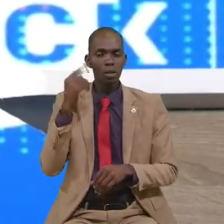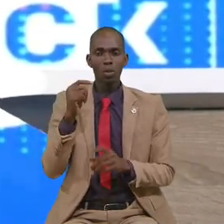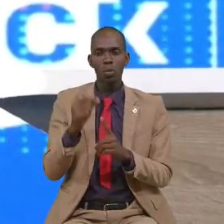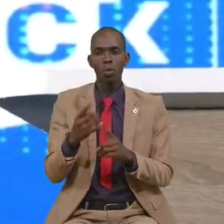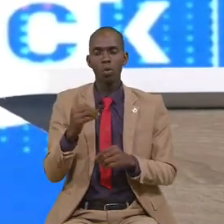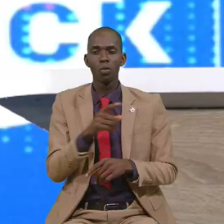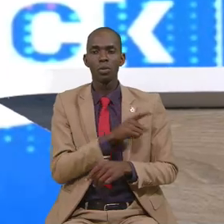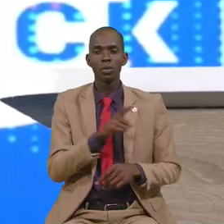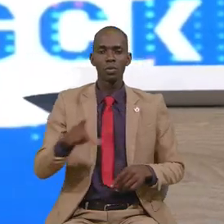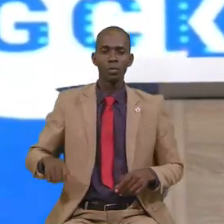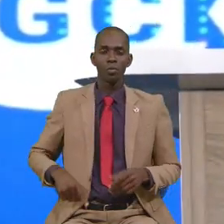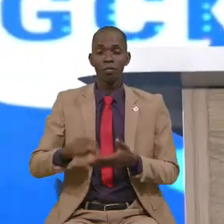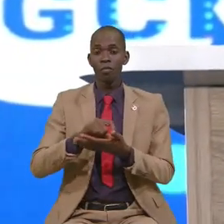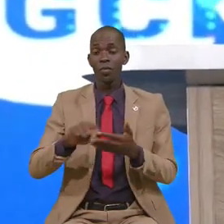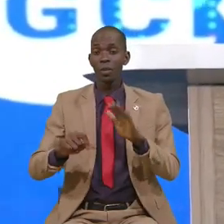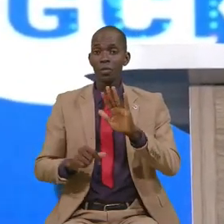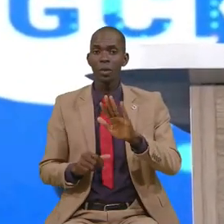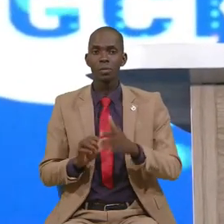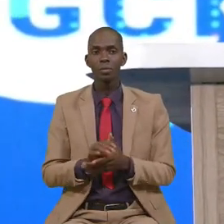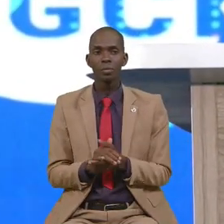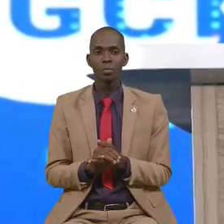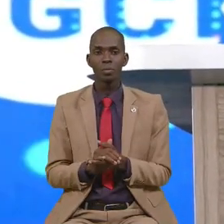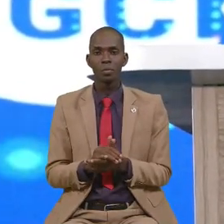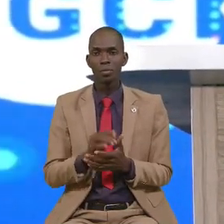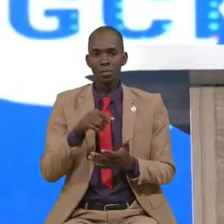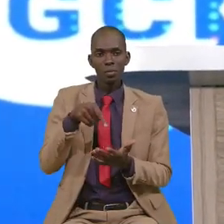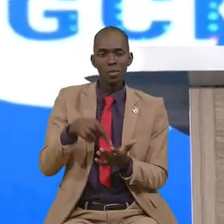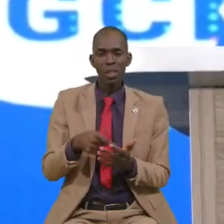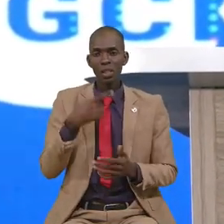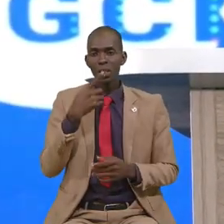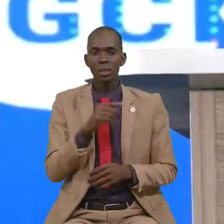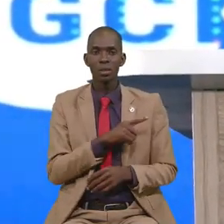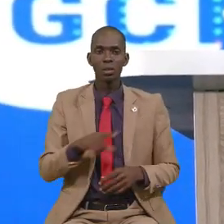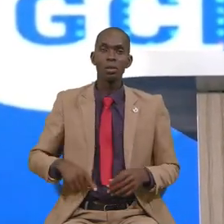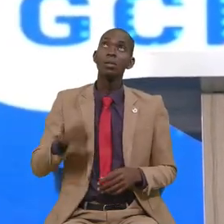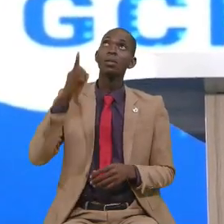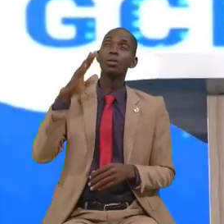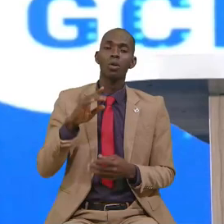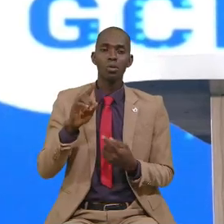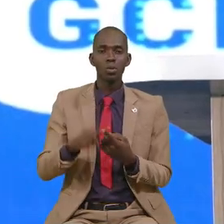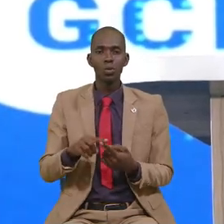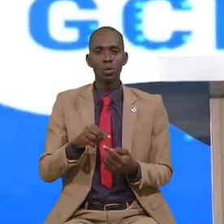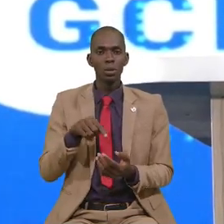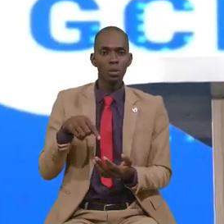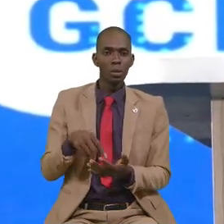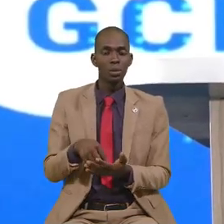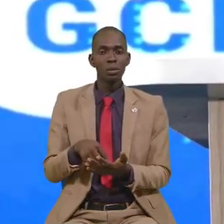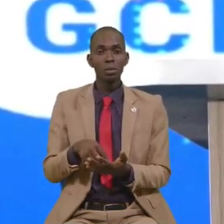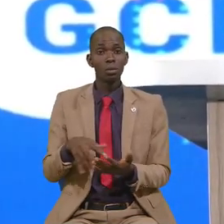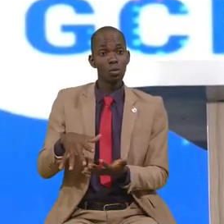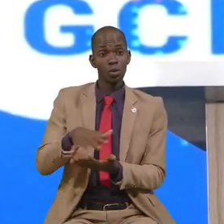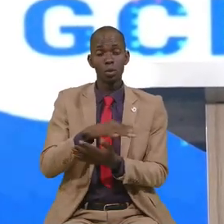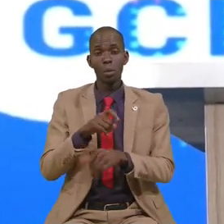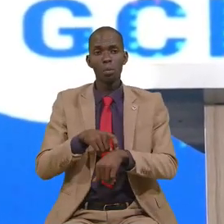the Lord." Verse 5, it says, "Thus says the Lord God, unto these bones, behold,